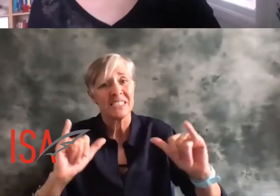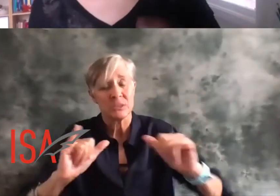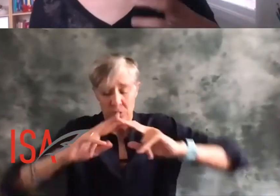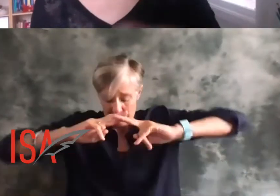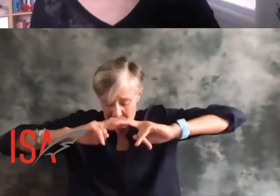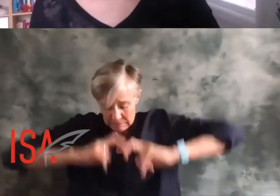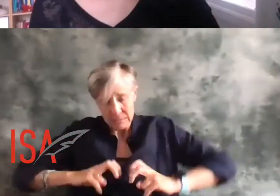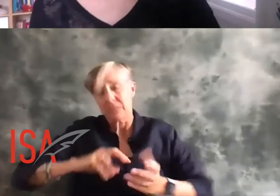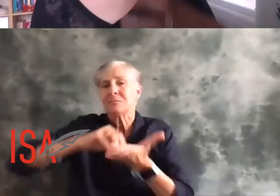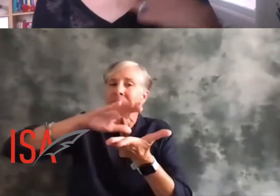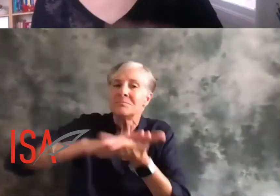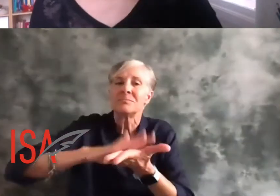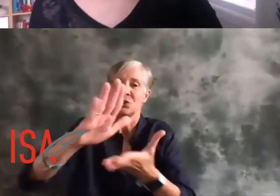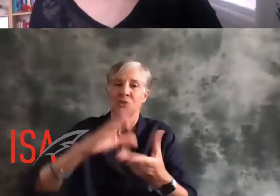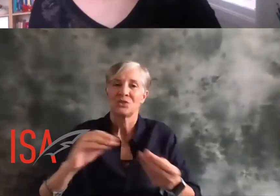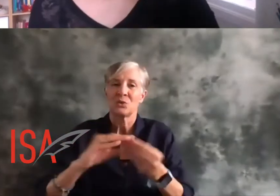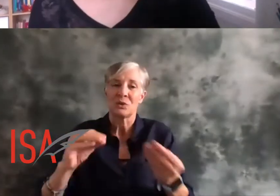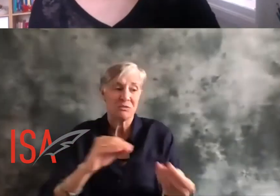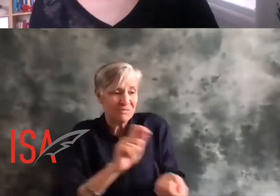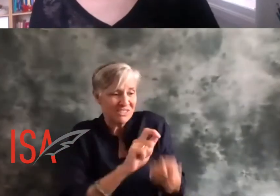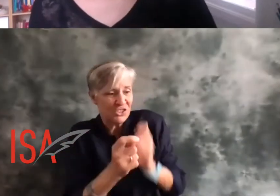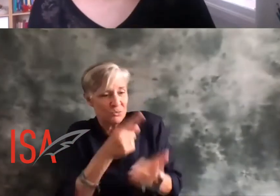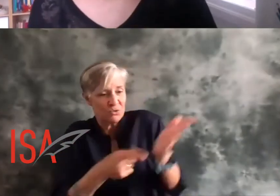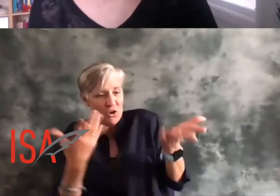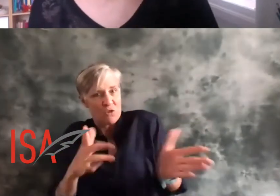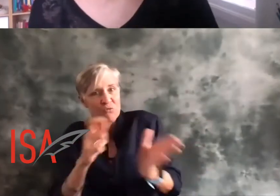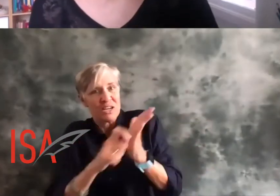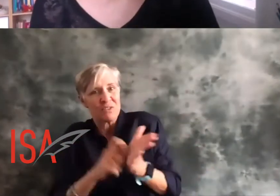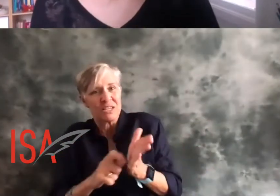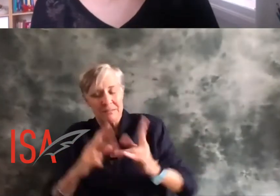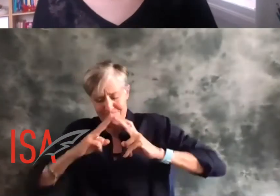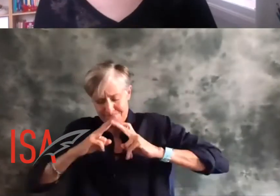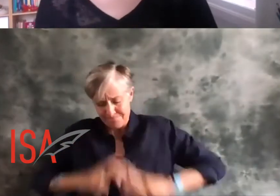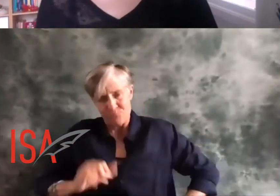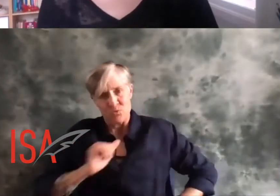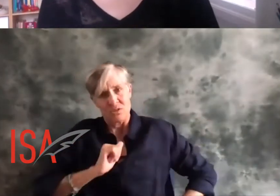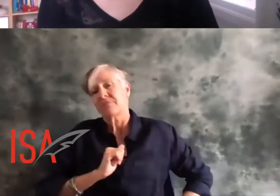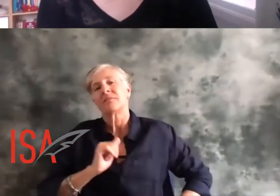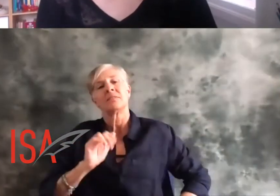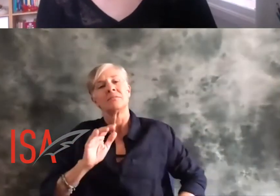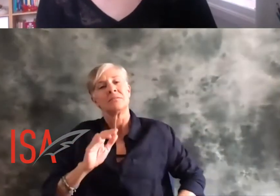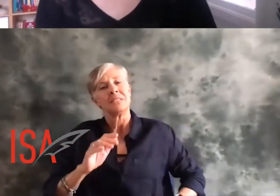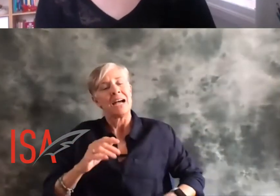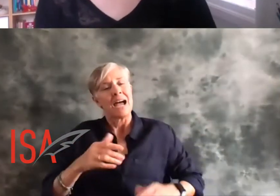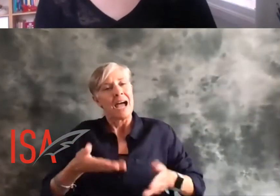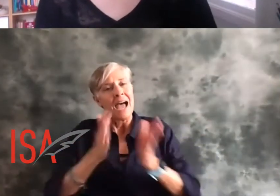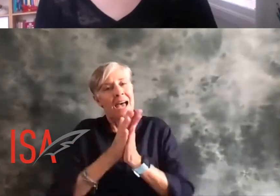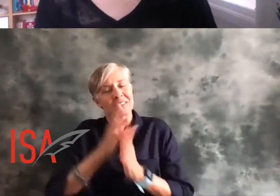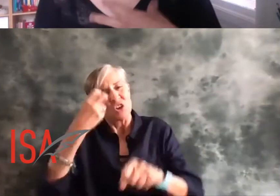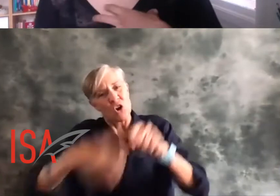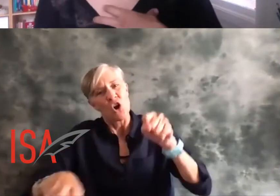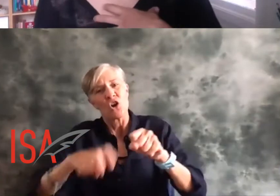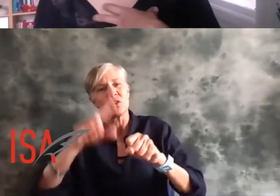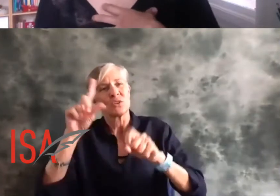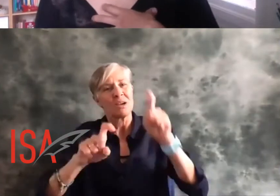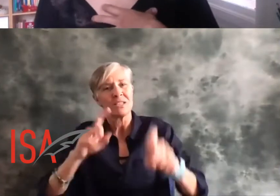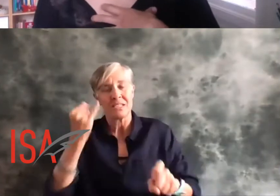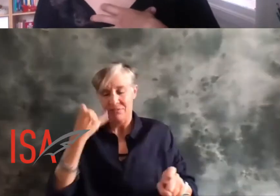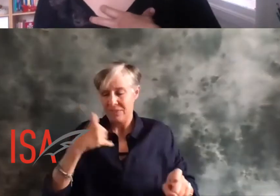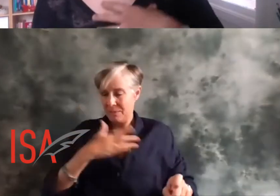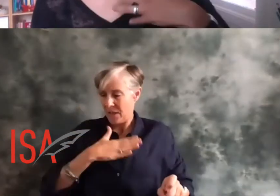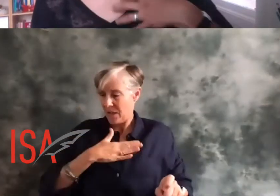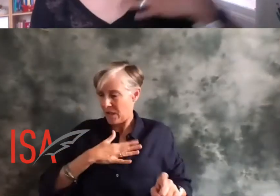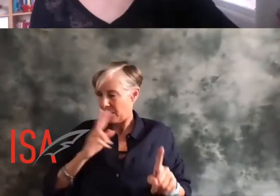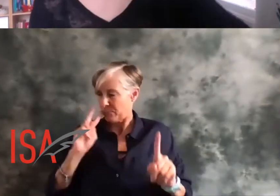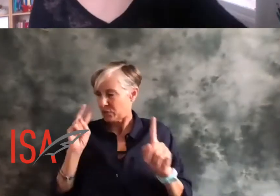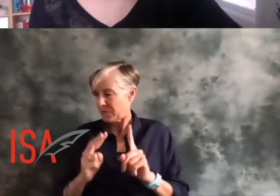your stories that you've already written, look into your life, ask those tough questions, and wonder, like, okay, well, if this is my perspective,